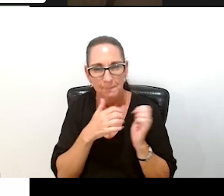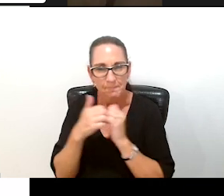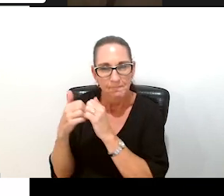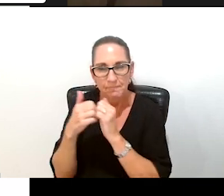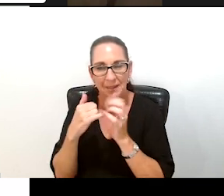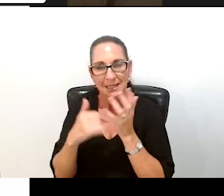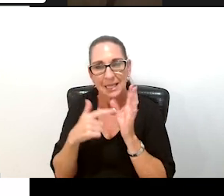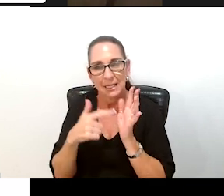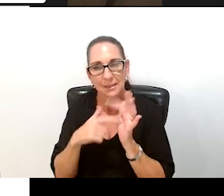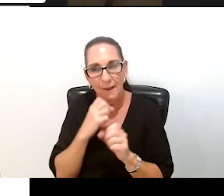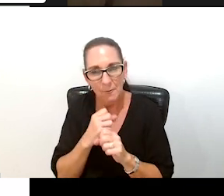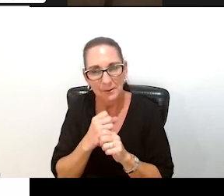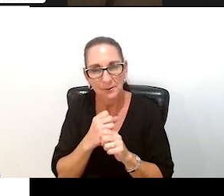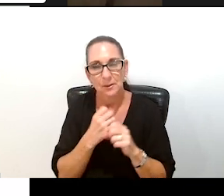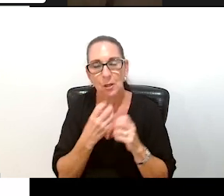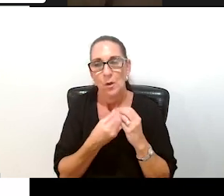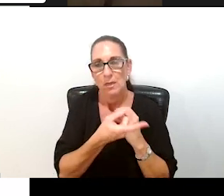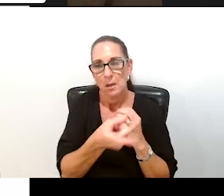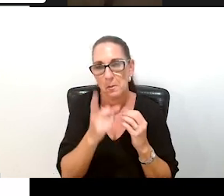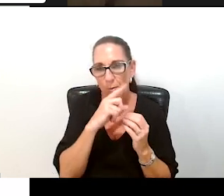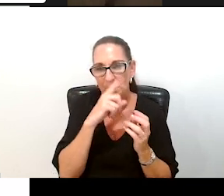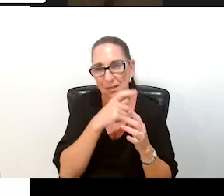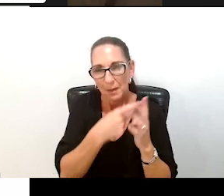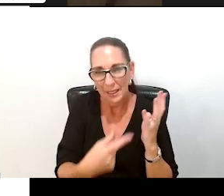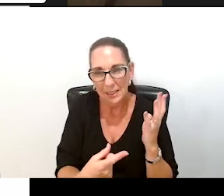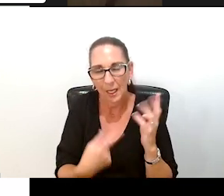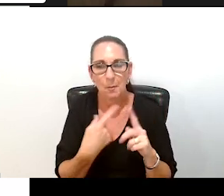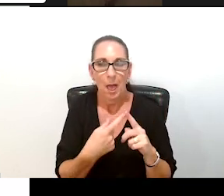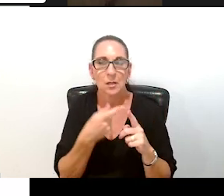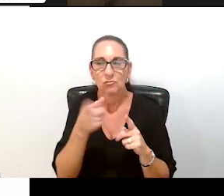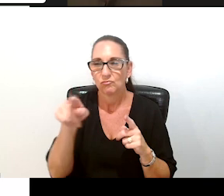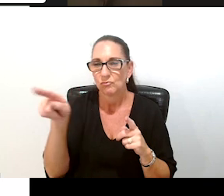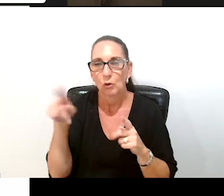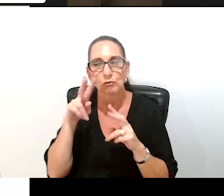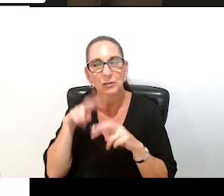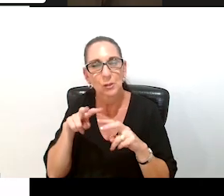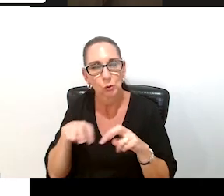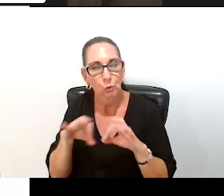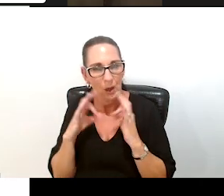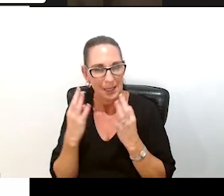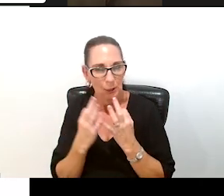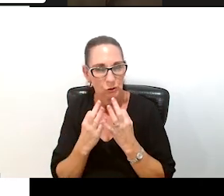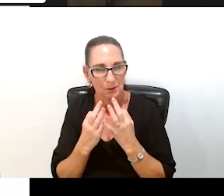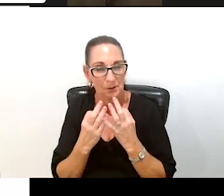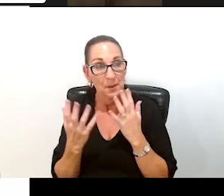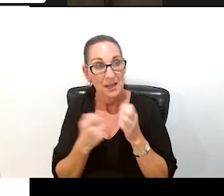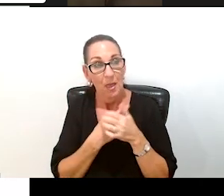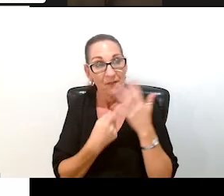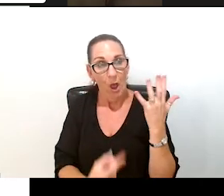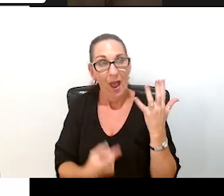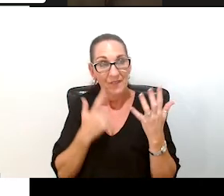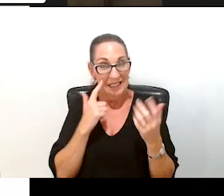and people with disability and different research organisations. And those 5 test